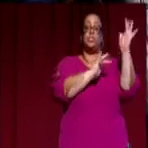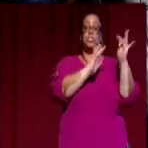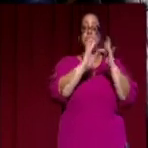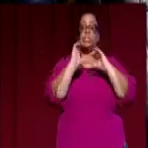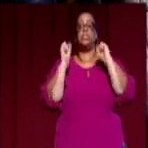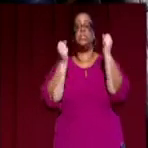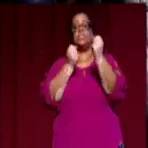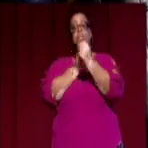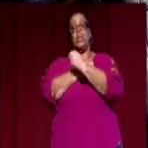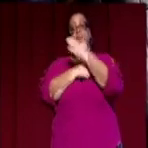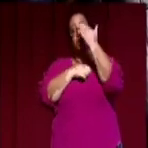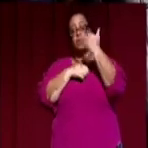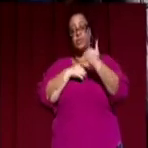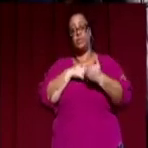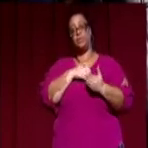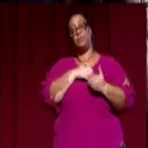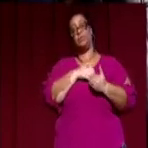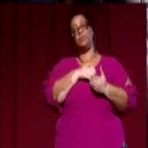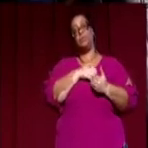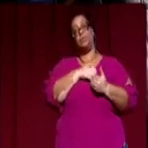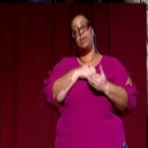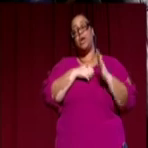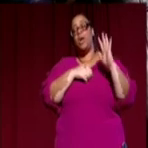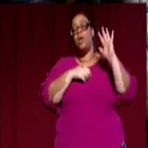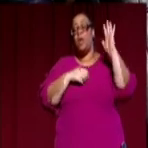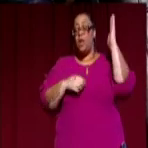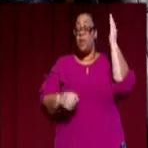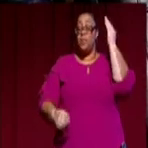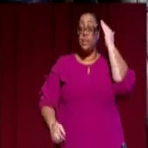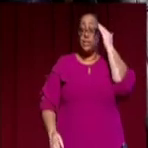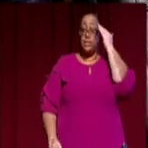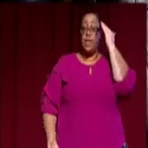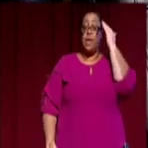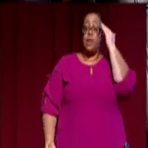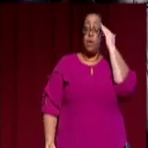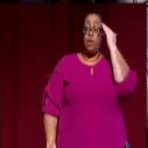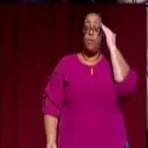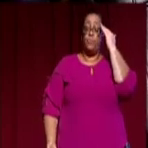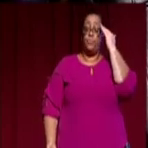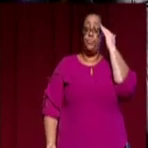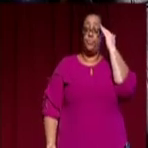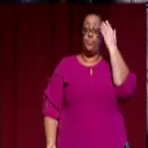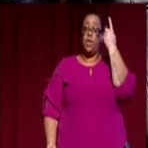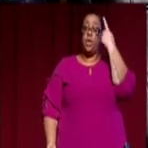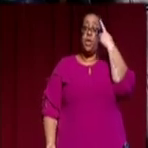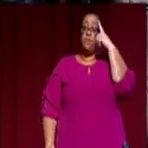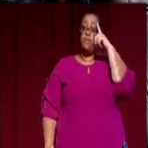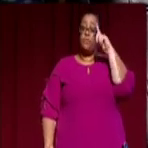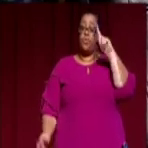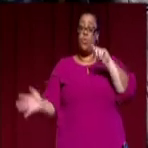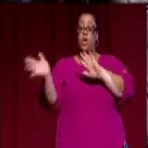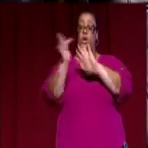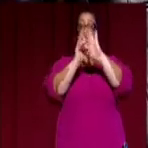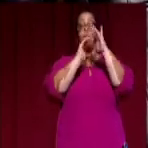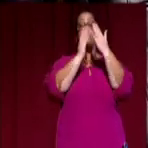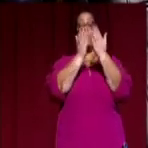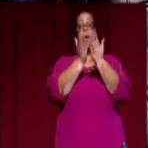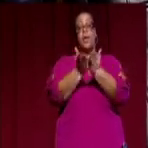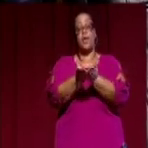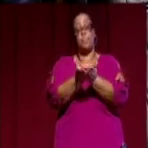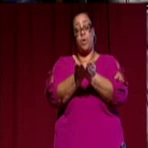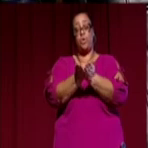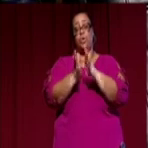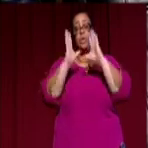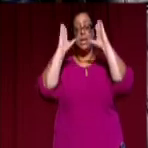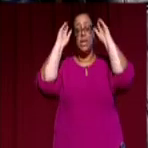loves me, this I know. Hallelujah. For the